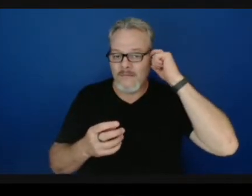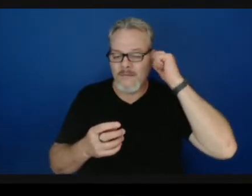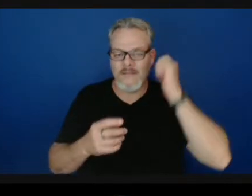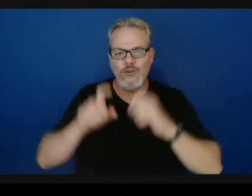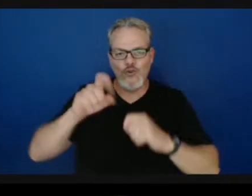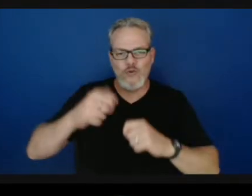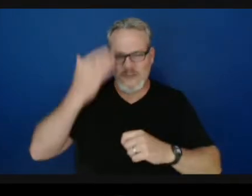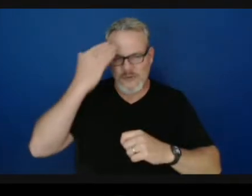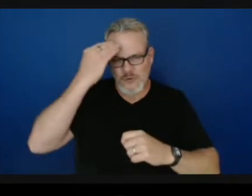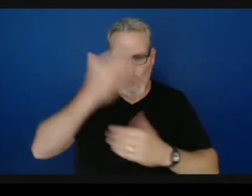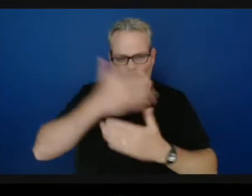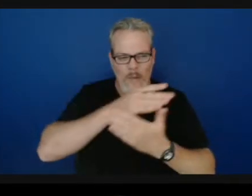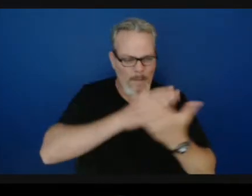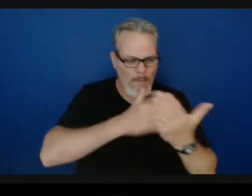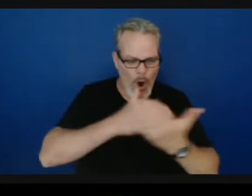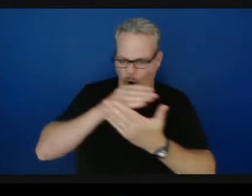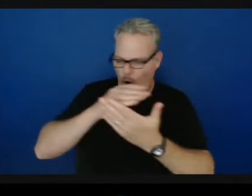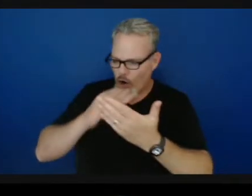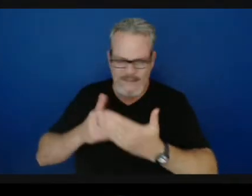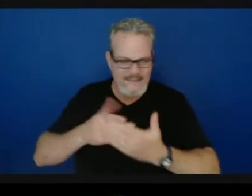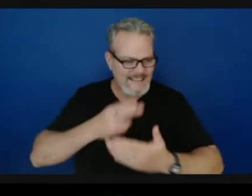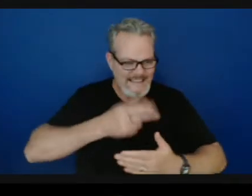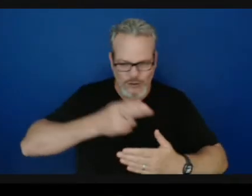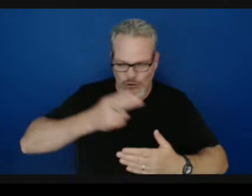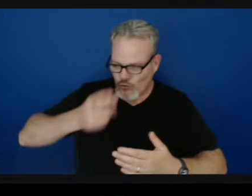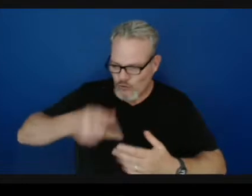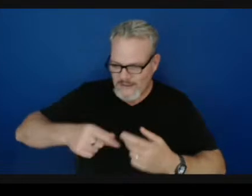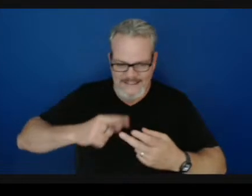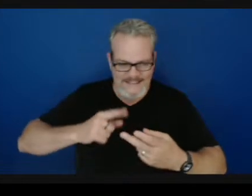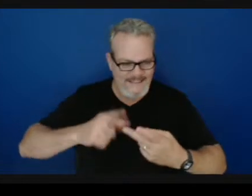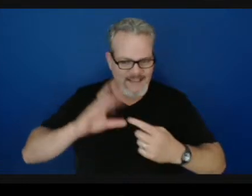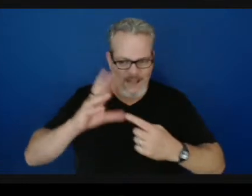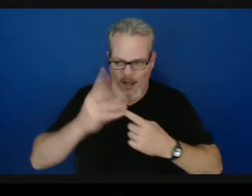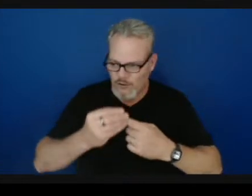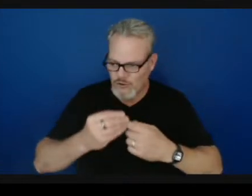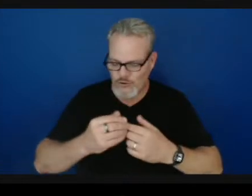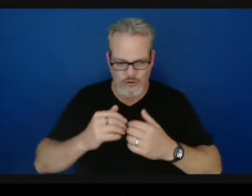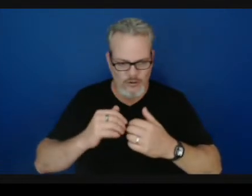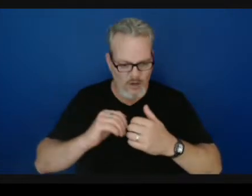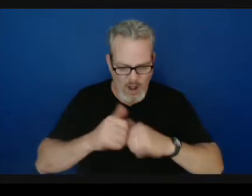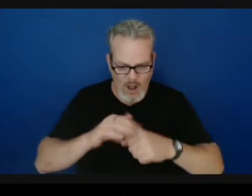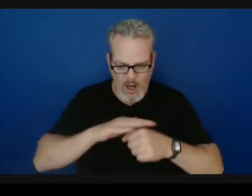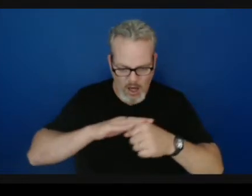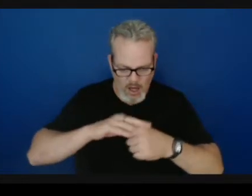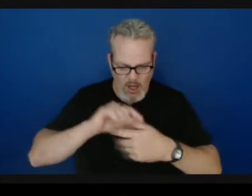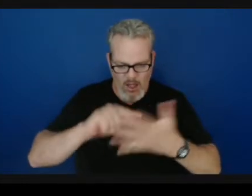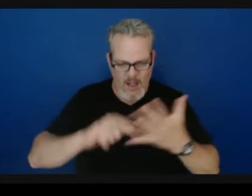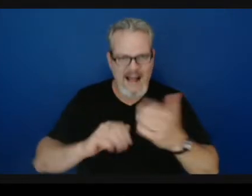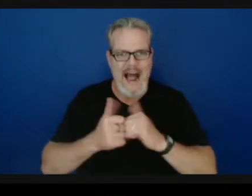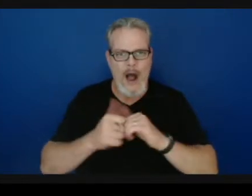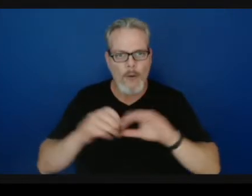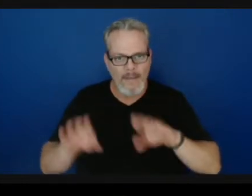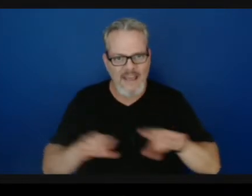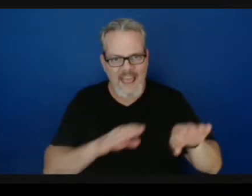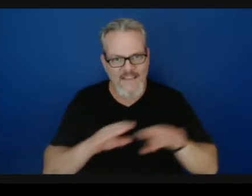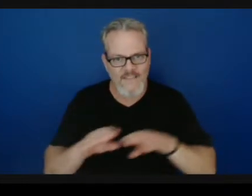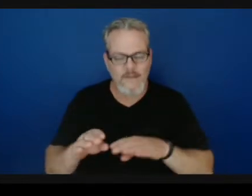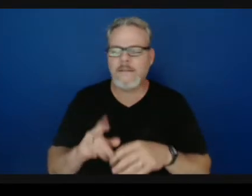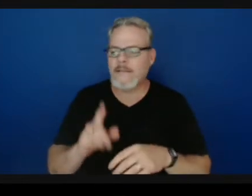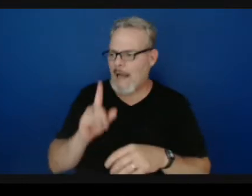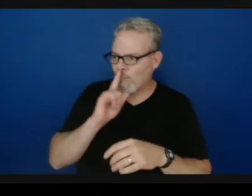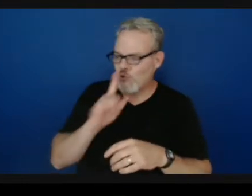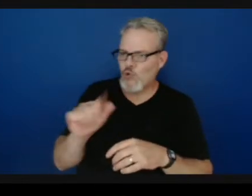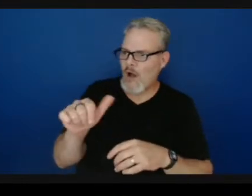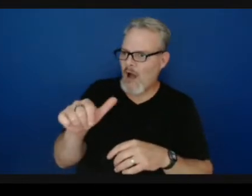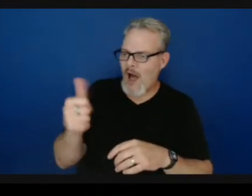different regions, their history, their context, how they behave. And that's a discussion I can add. I am sure that other seismologists who have been studying this volcano